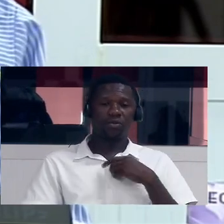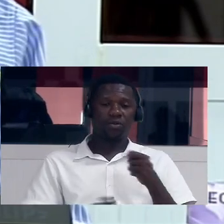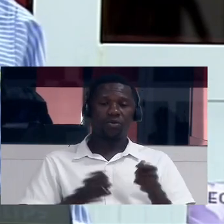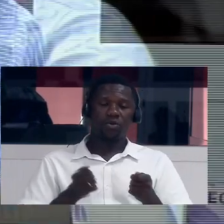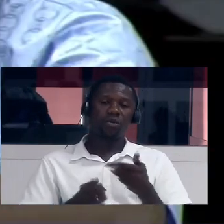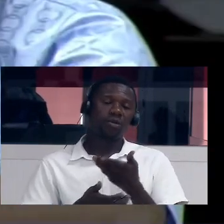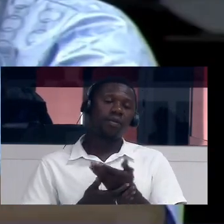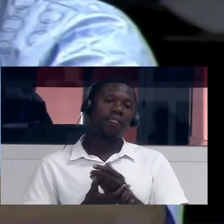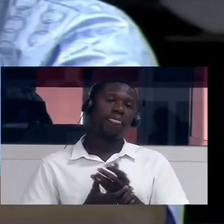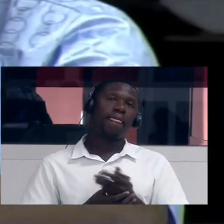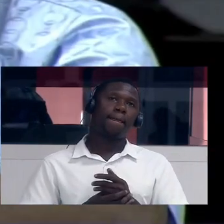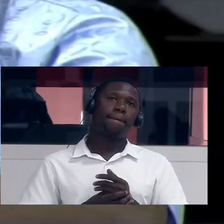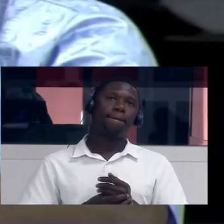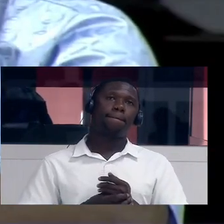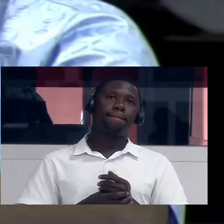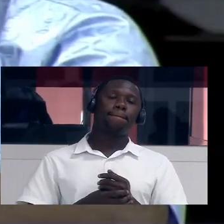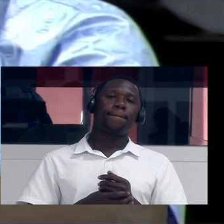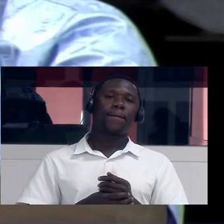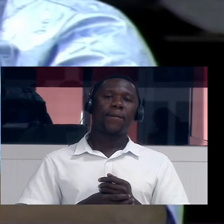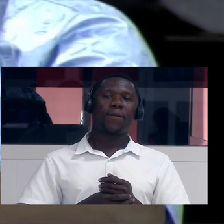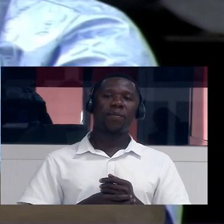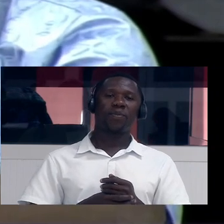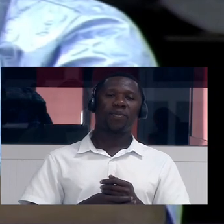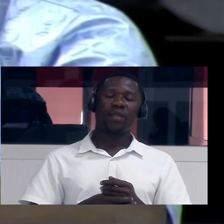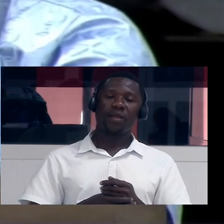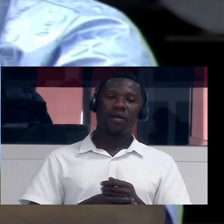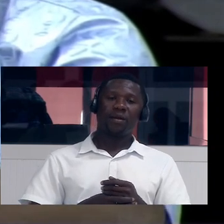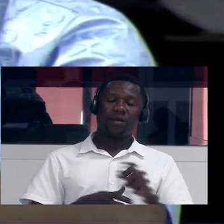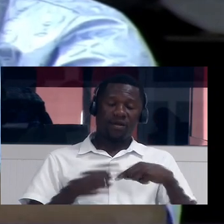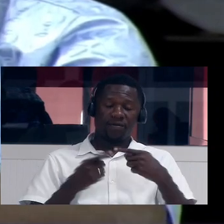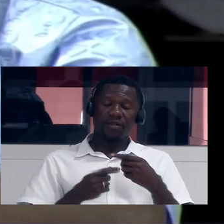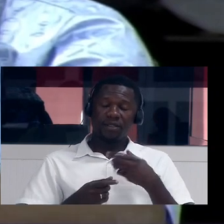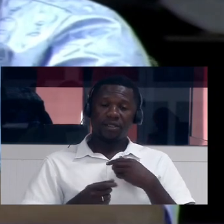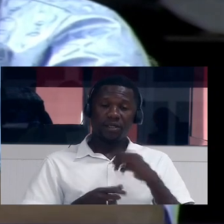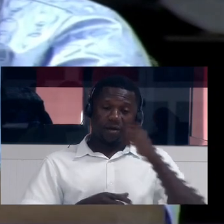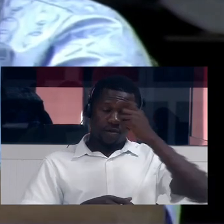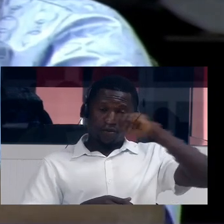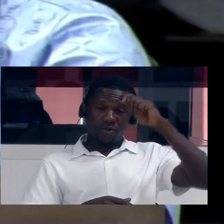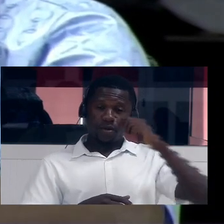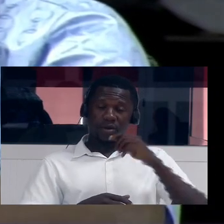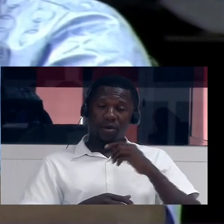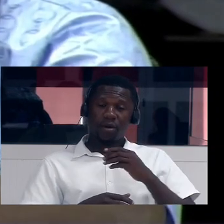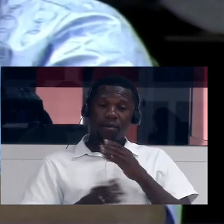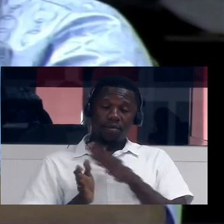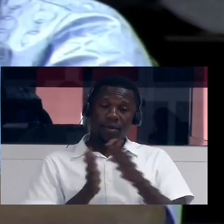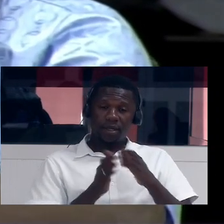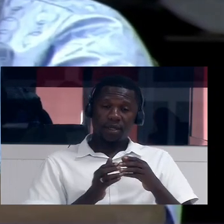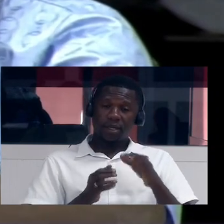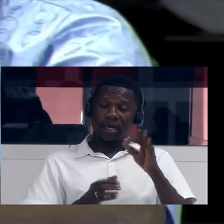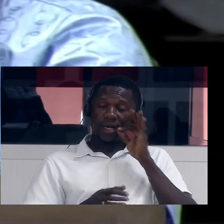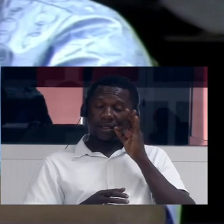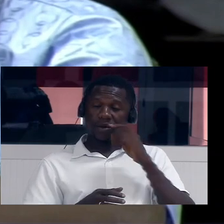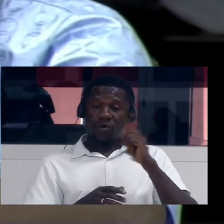So, as a result, did the police plan a response to what they expect